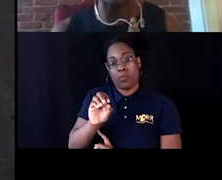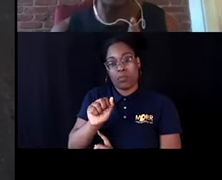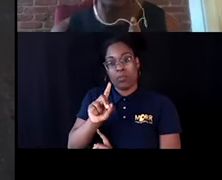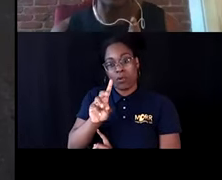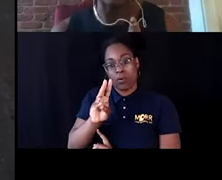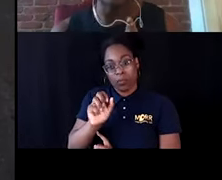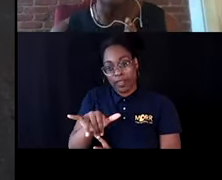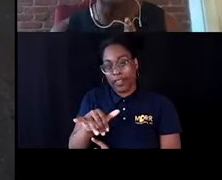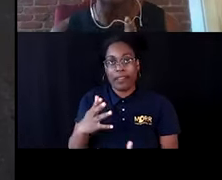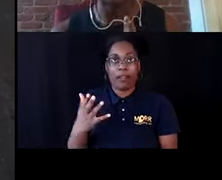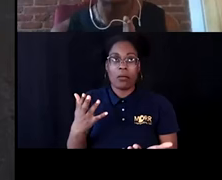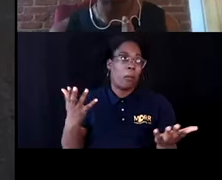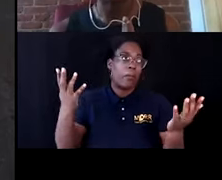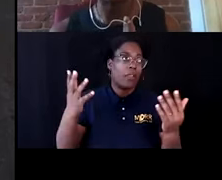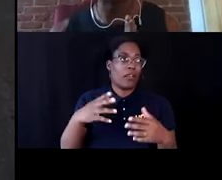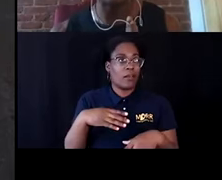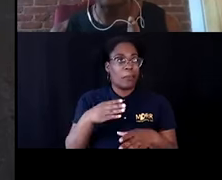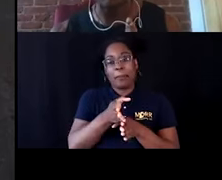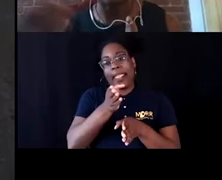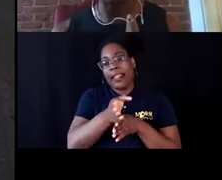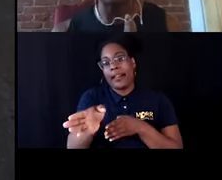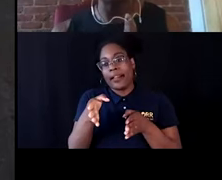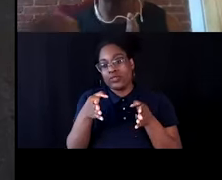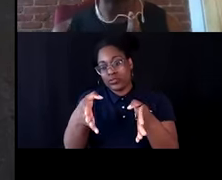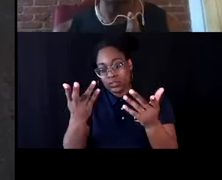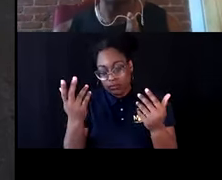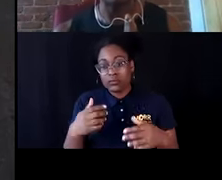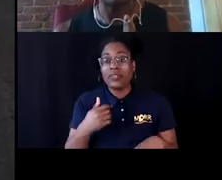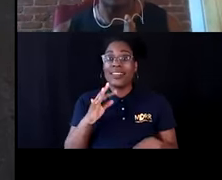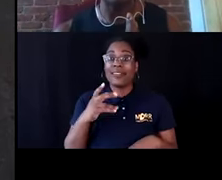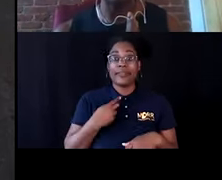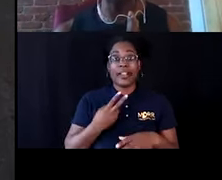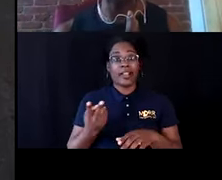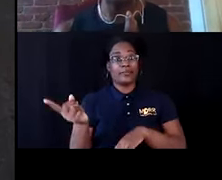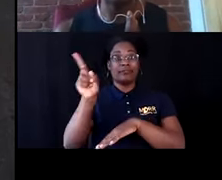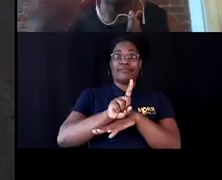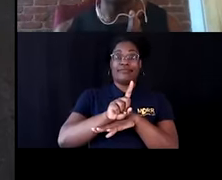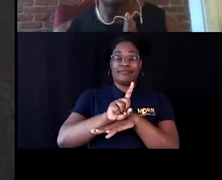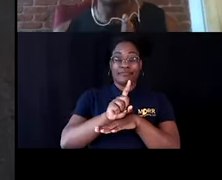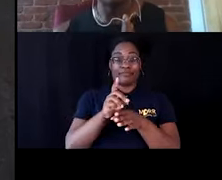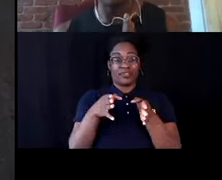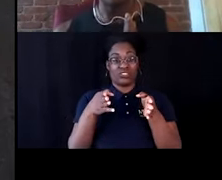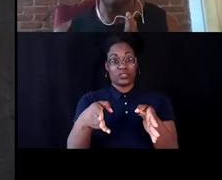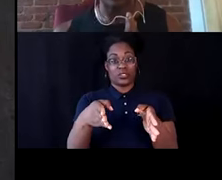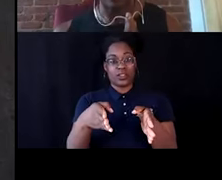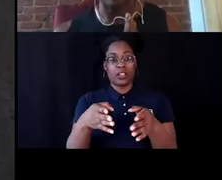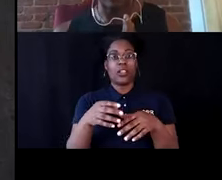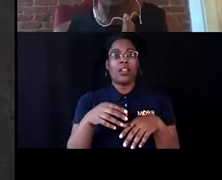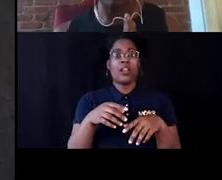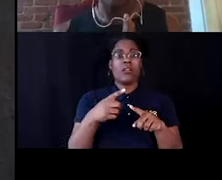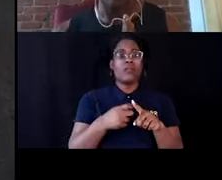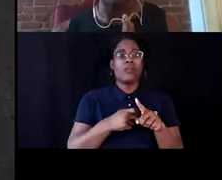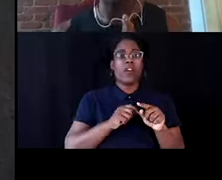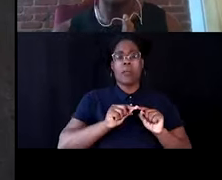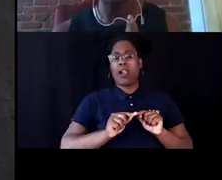besides Main Street, I guess, it stretches all the way from the southern tip of Manhattan all the way to the northern tip of Manhattan